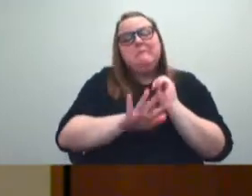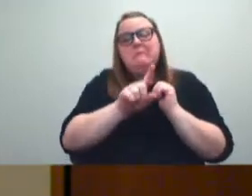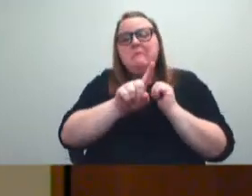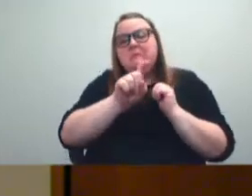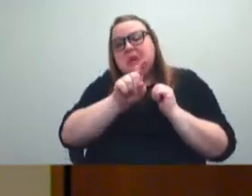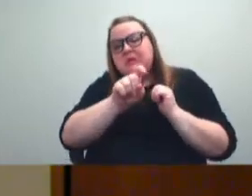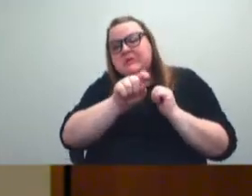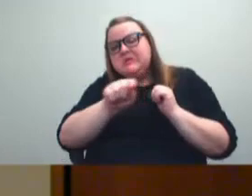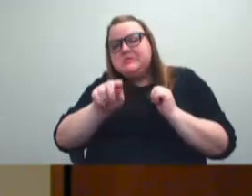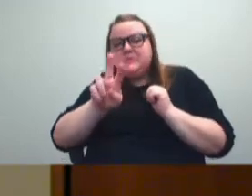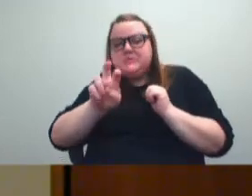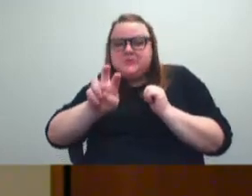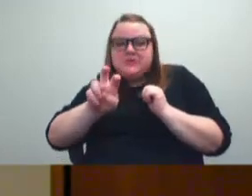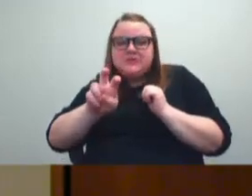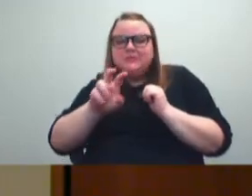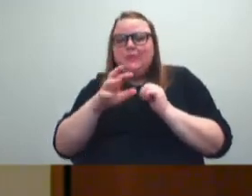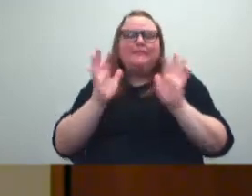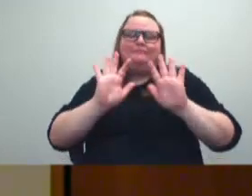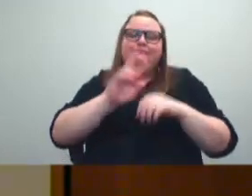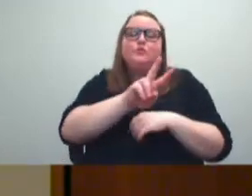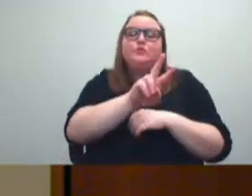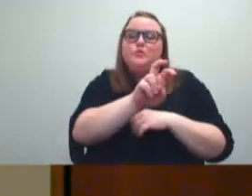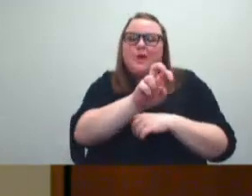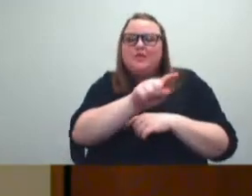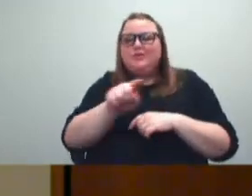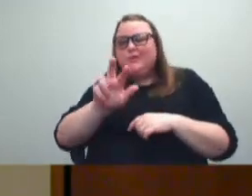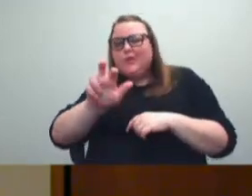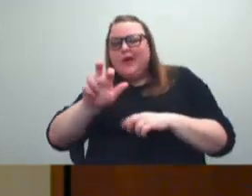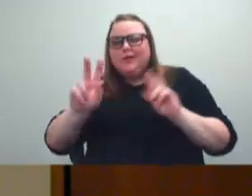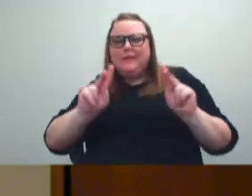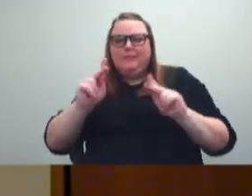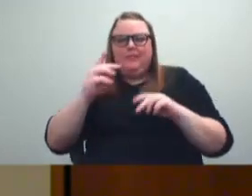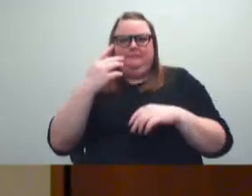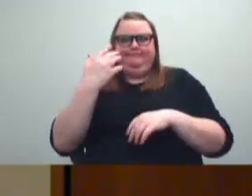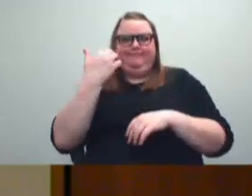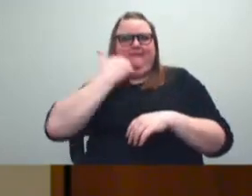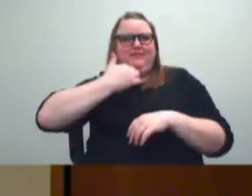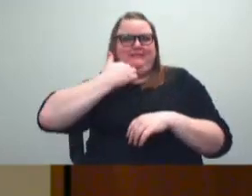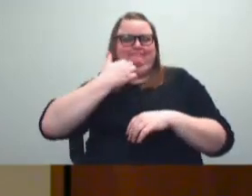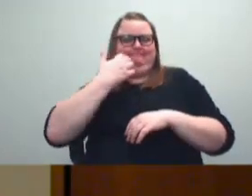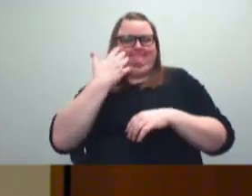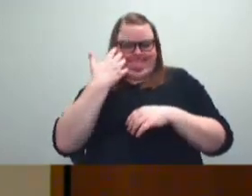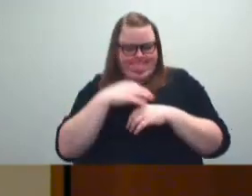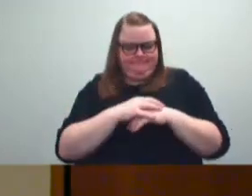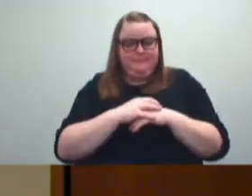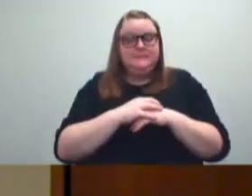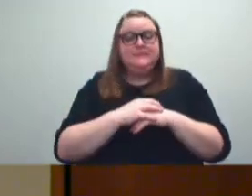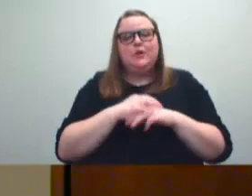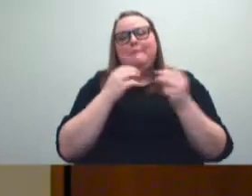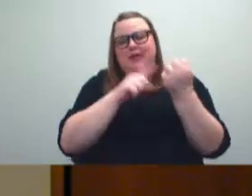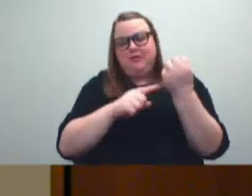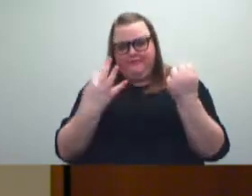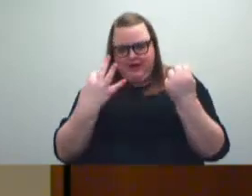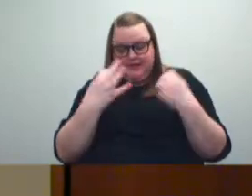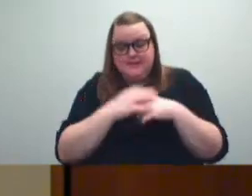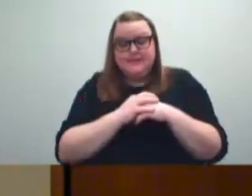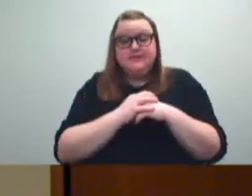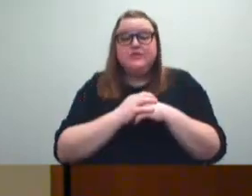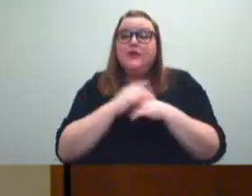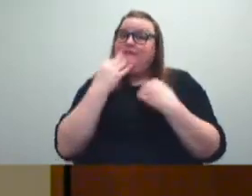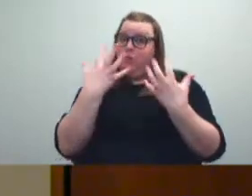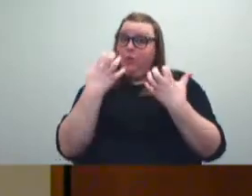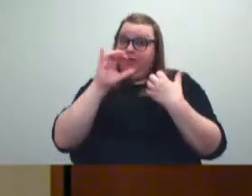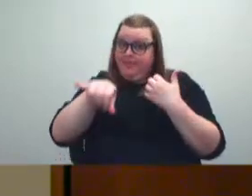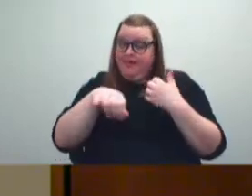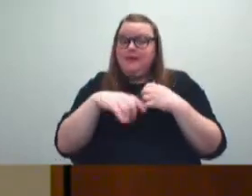about 200 to 300 people 5 days a week. If you do want to go ahead and get tested through the health district, you would go to the health district's page.